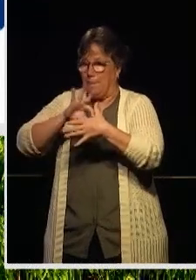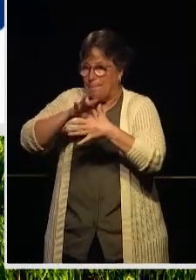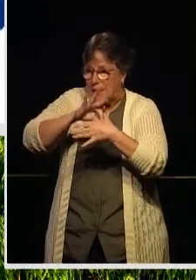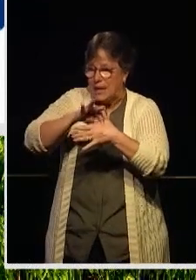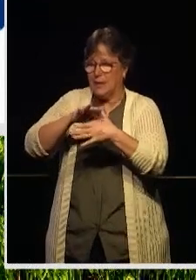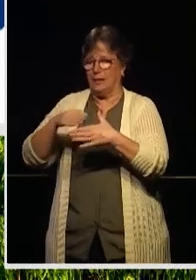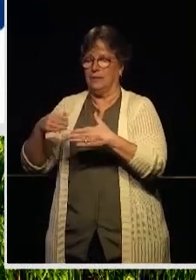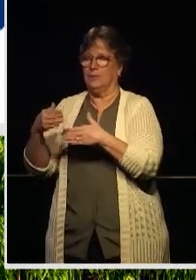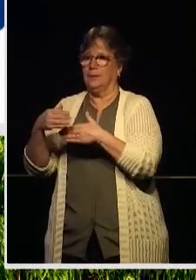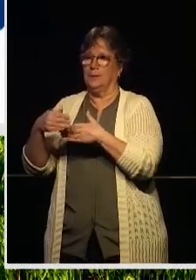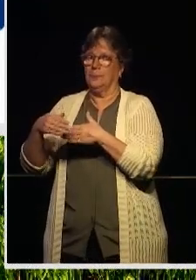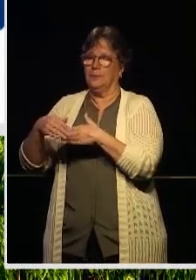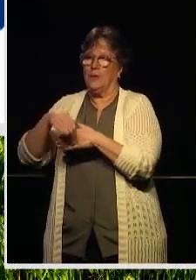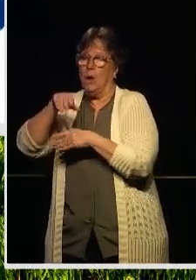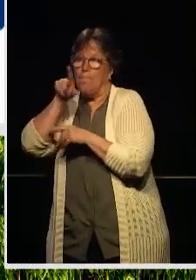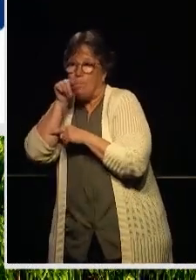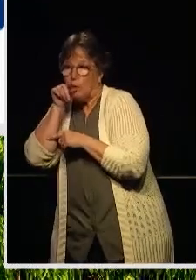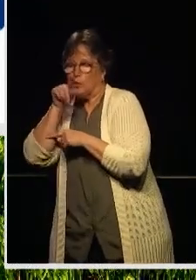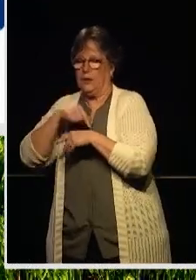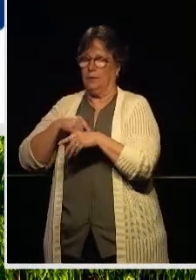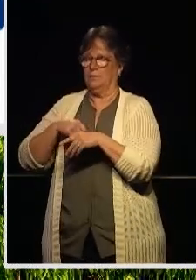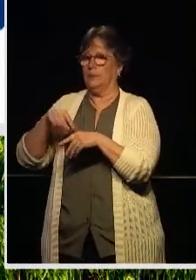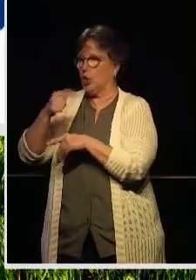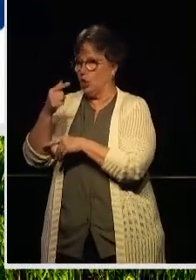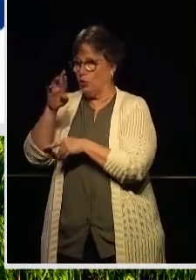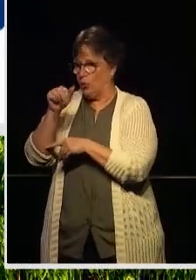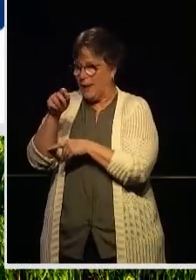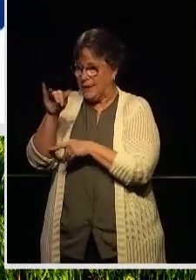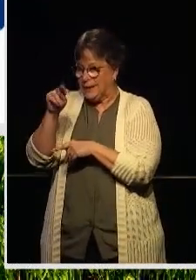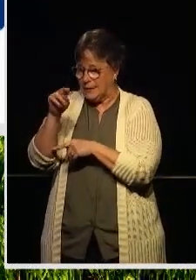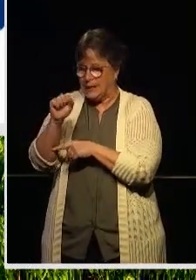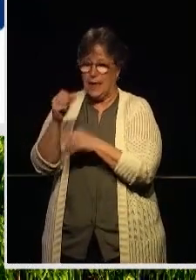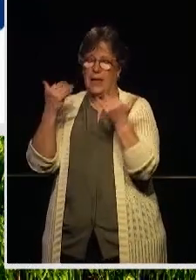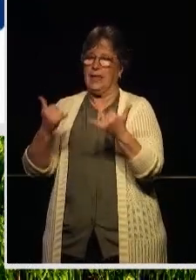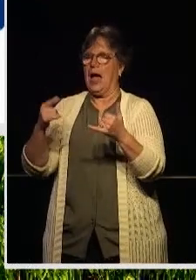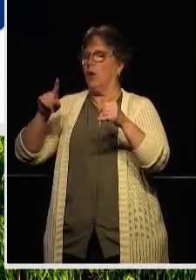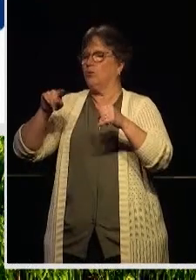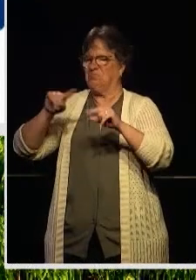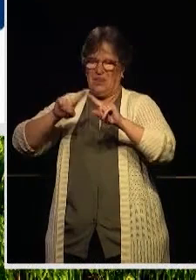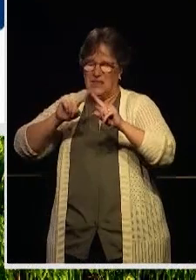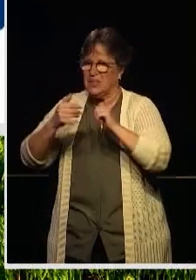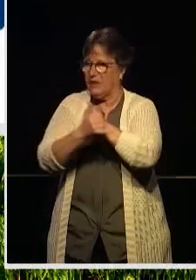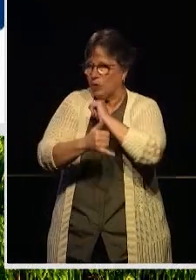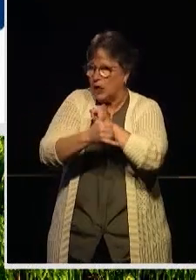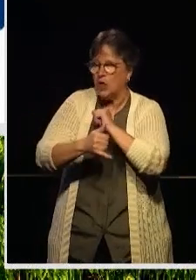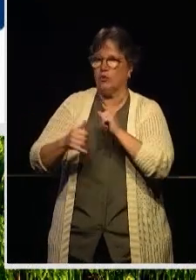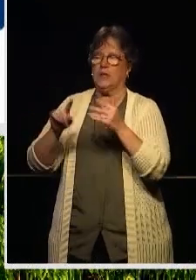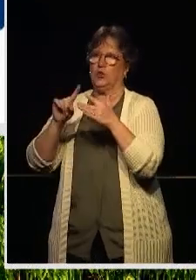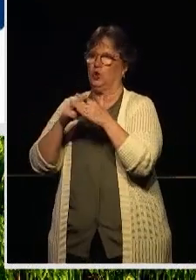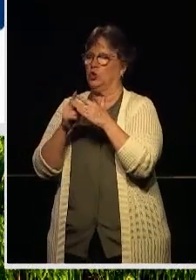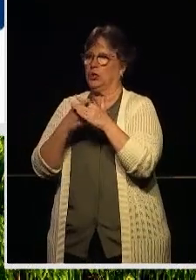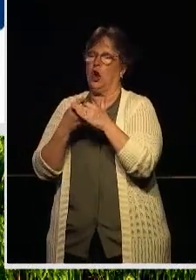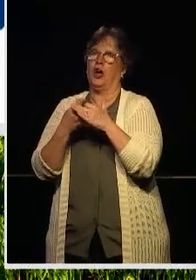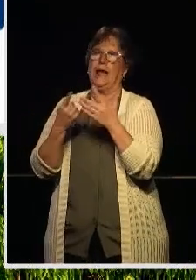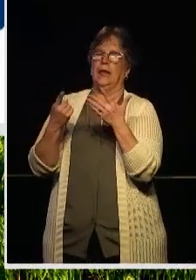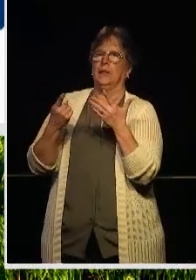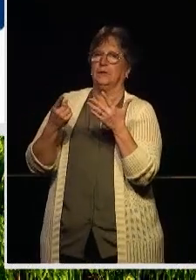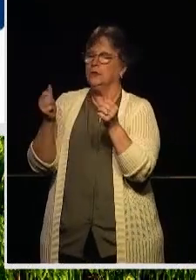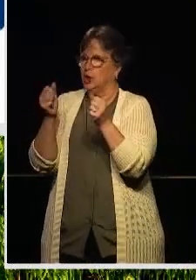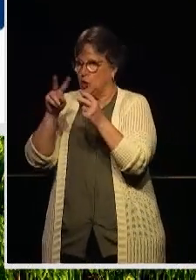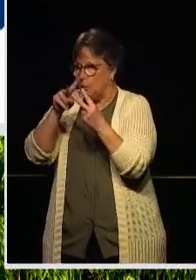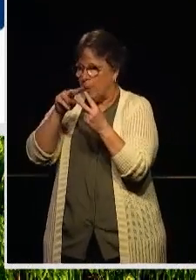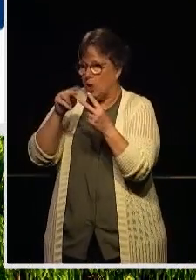India, we're now soon starting our pilots in Israel, Italy, and Japan with partners like Parmalat,